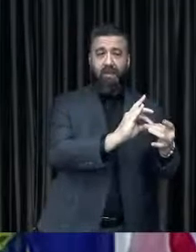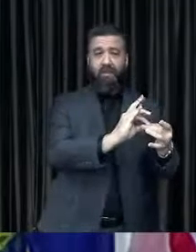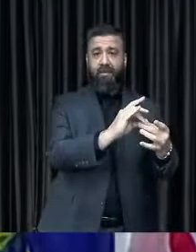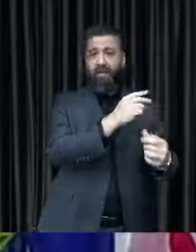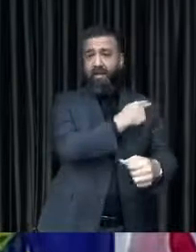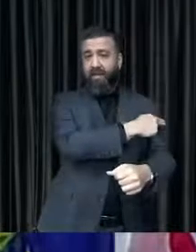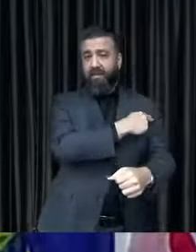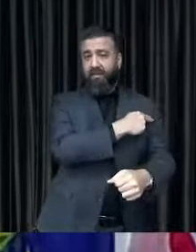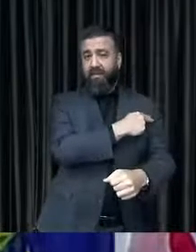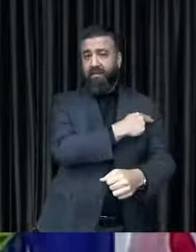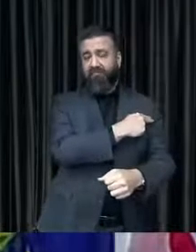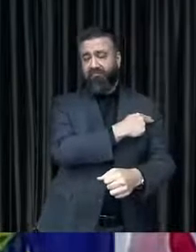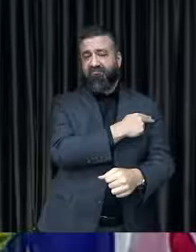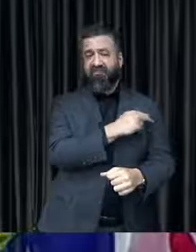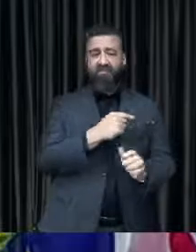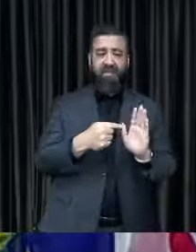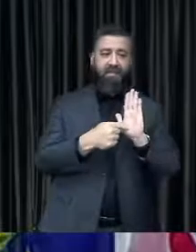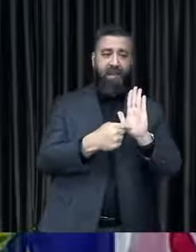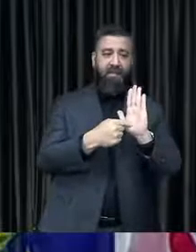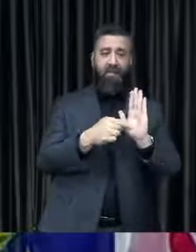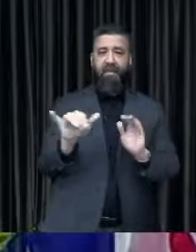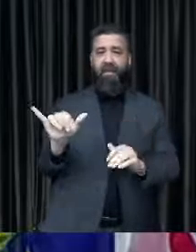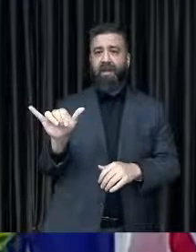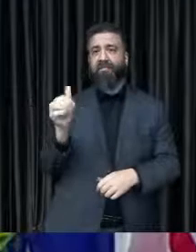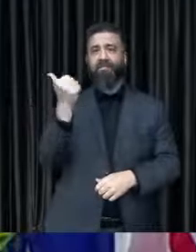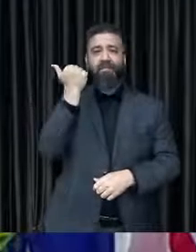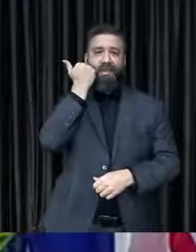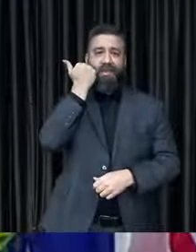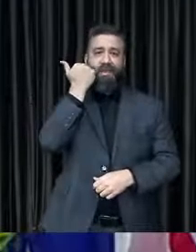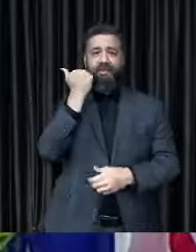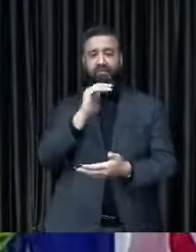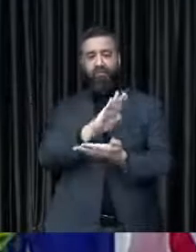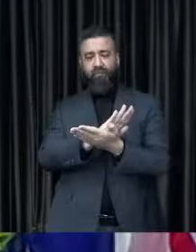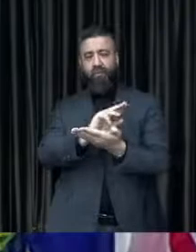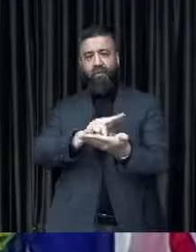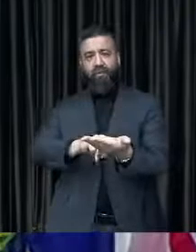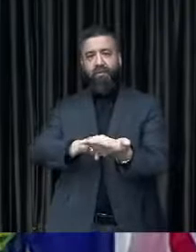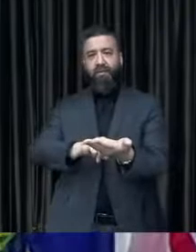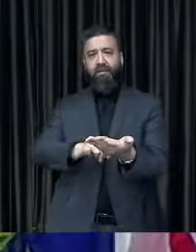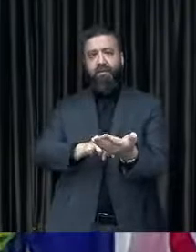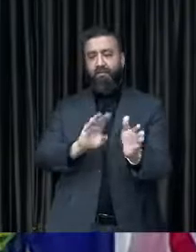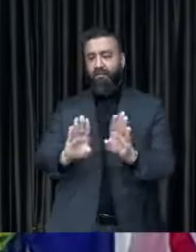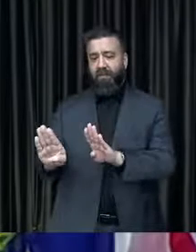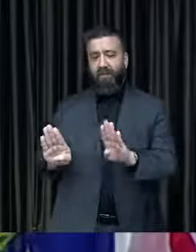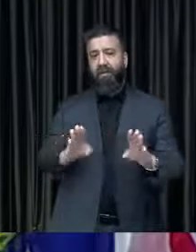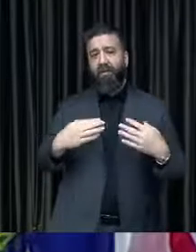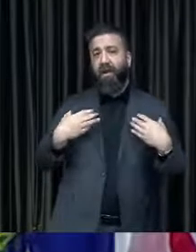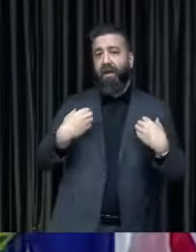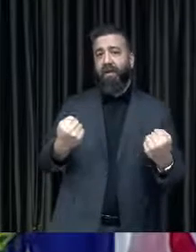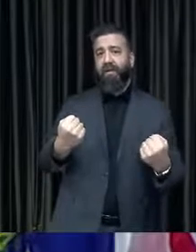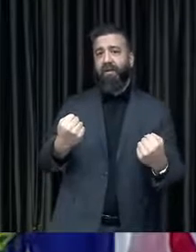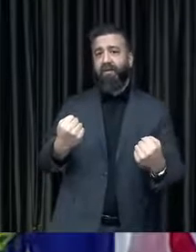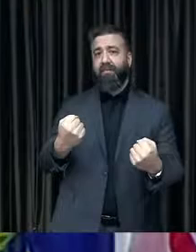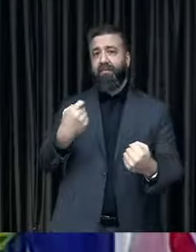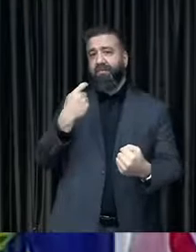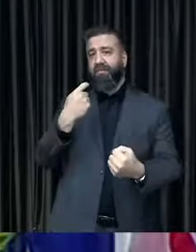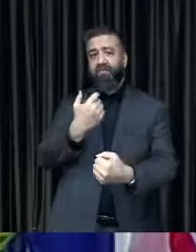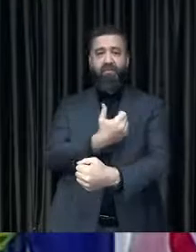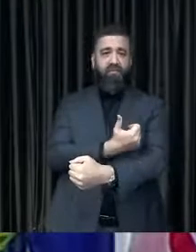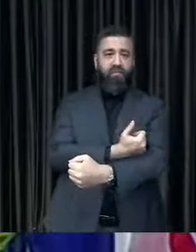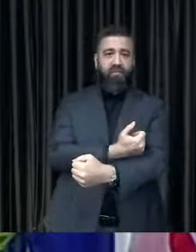are examples like dentists, school nurses, behavioral health, substance abuse